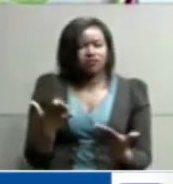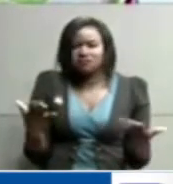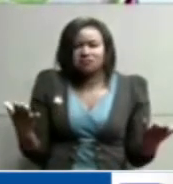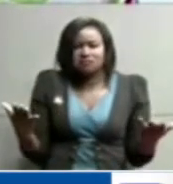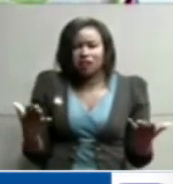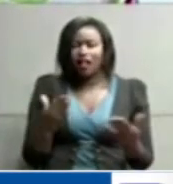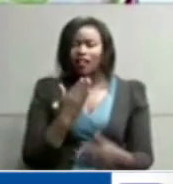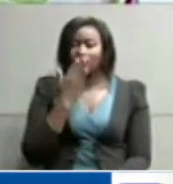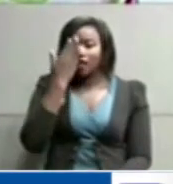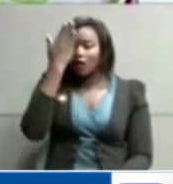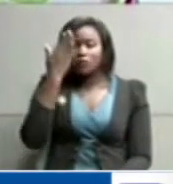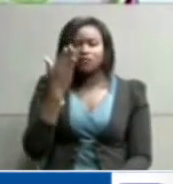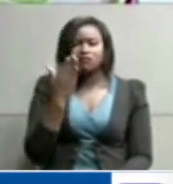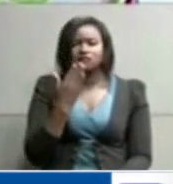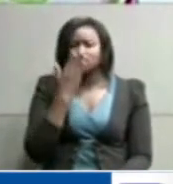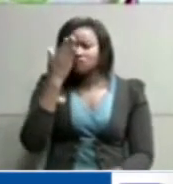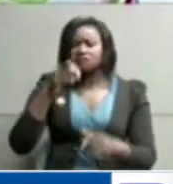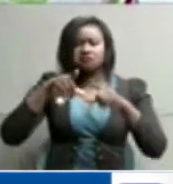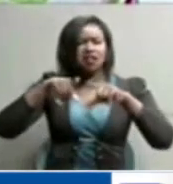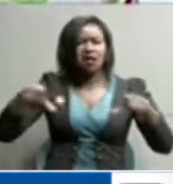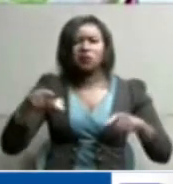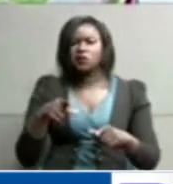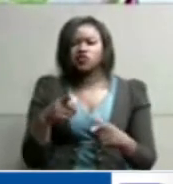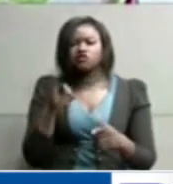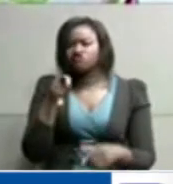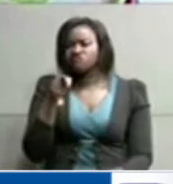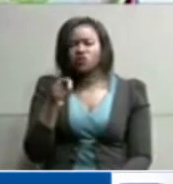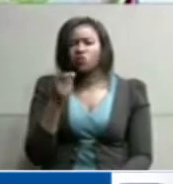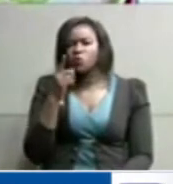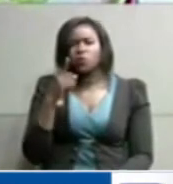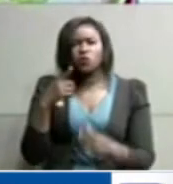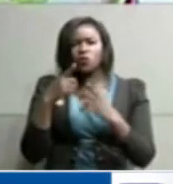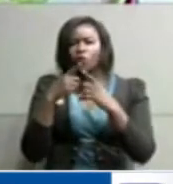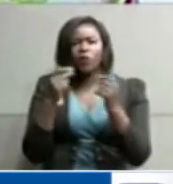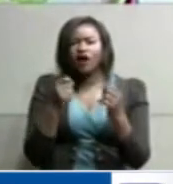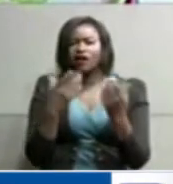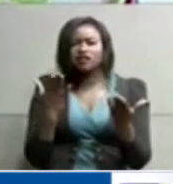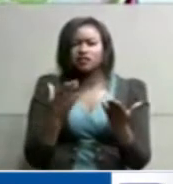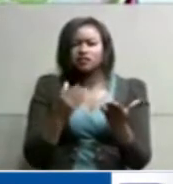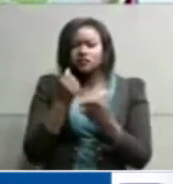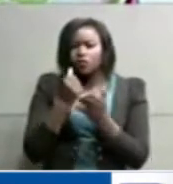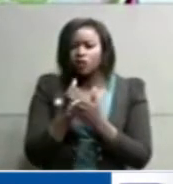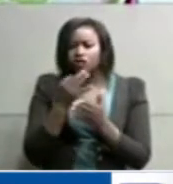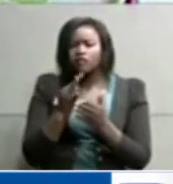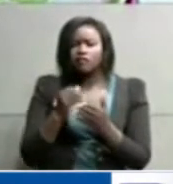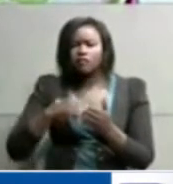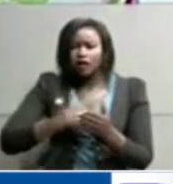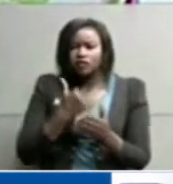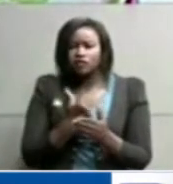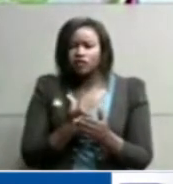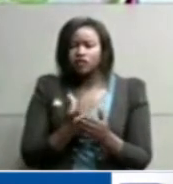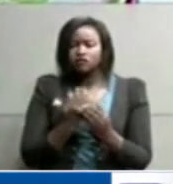in Nyankole that doesn't make sense, because when I sneeze in,